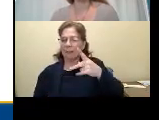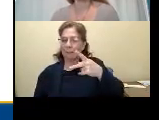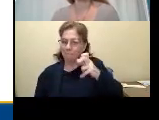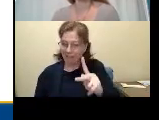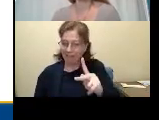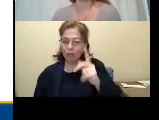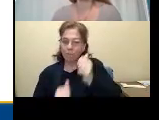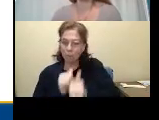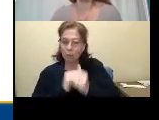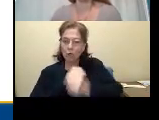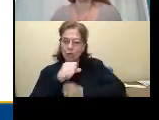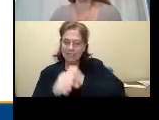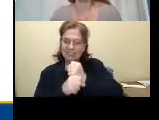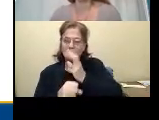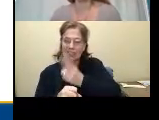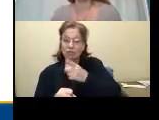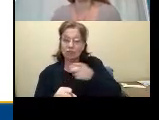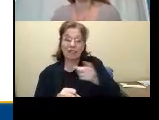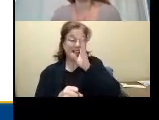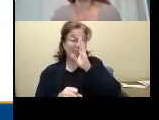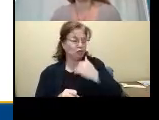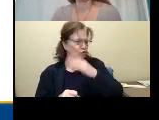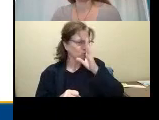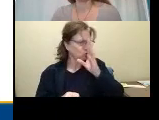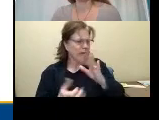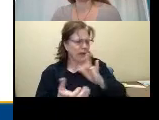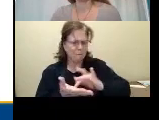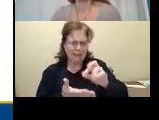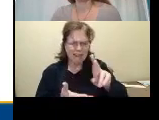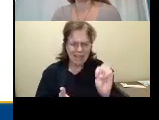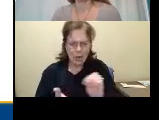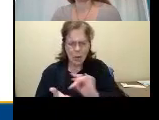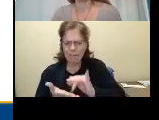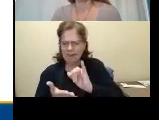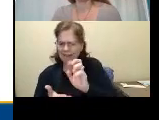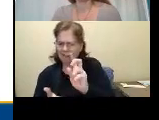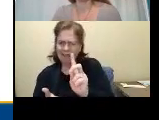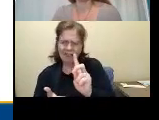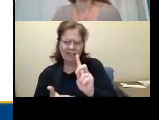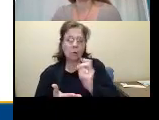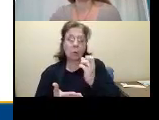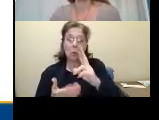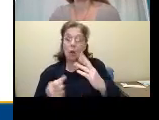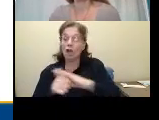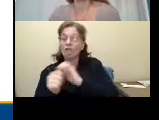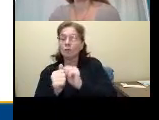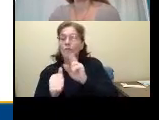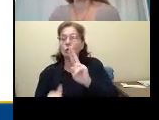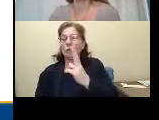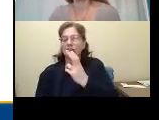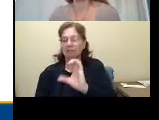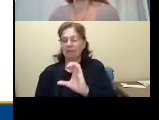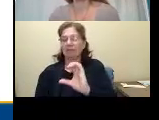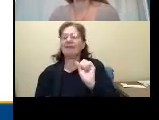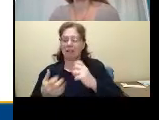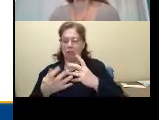straight Medicare, Medicaid, or UHC coverage, we can screen you, but there